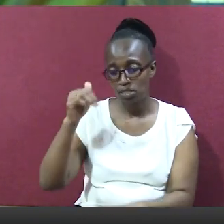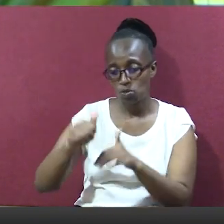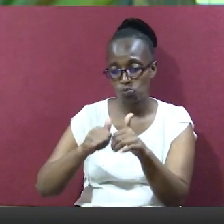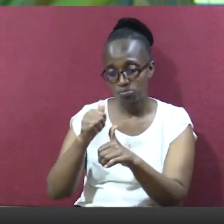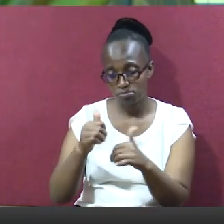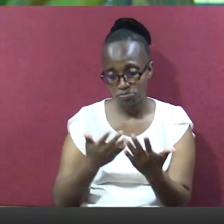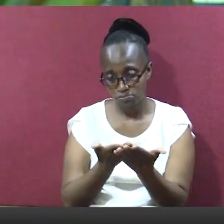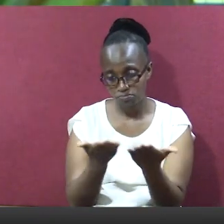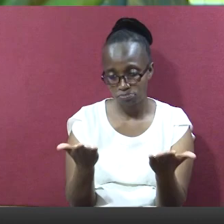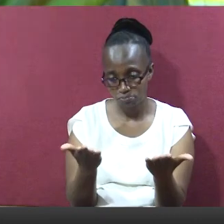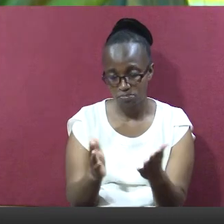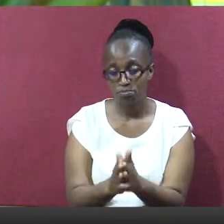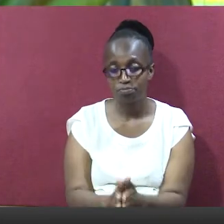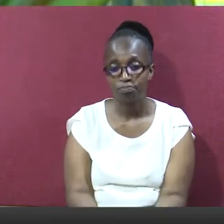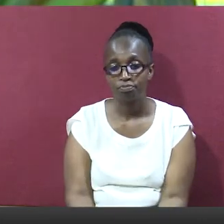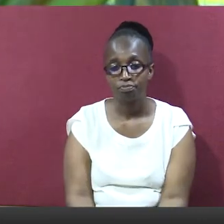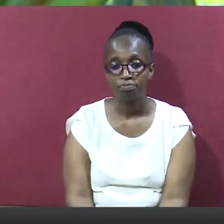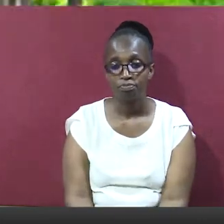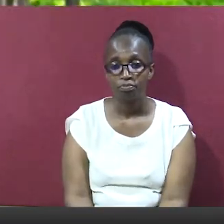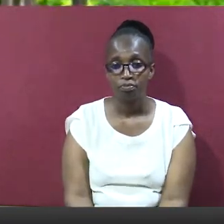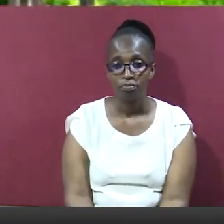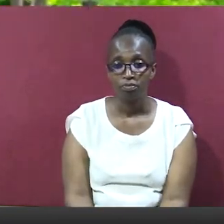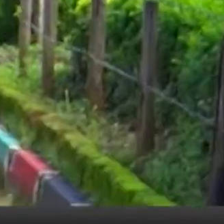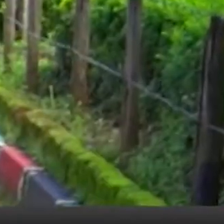the breezes and also the terrestrial rains